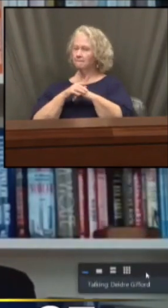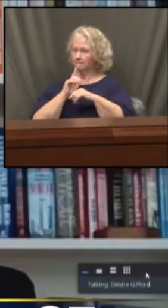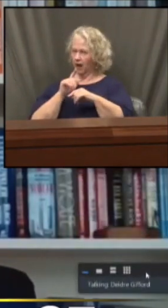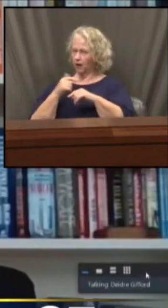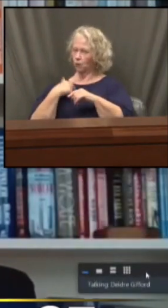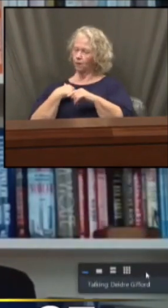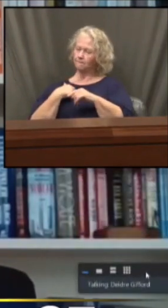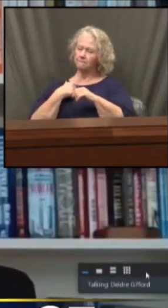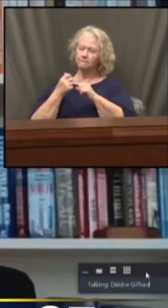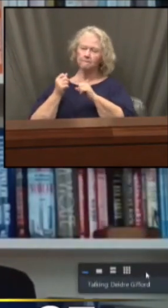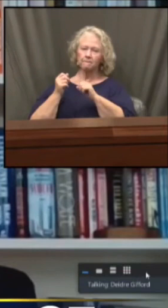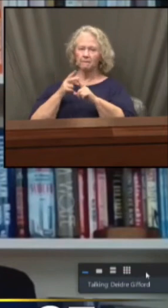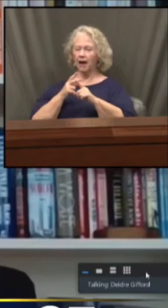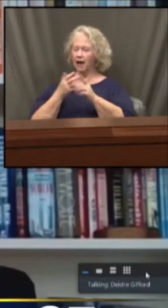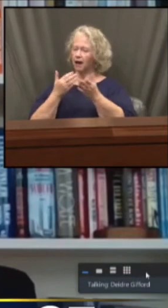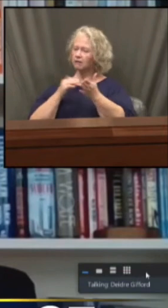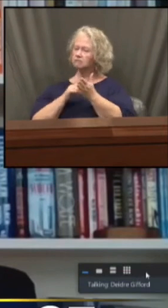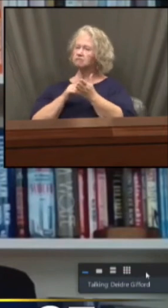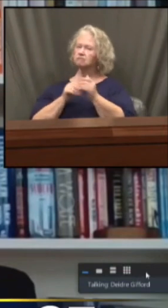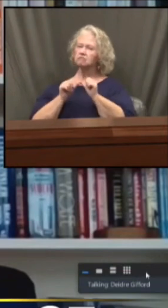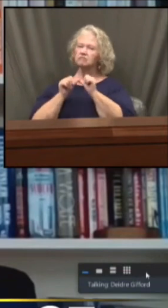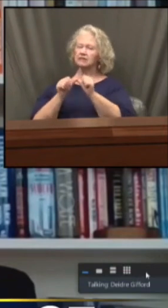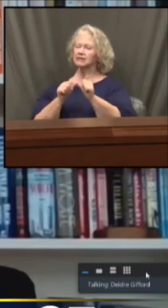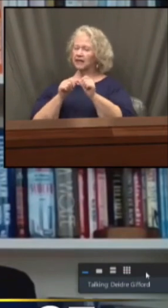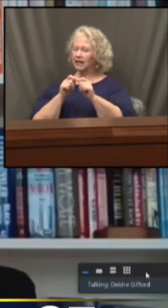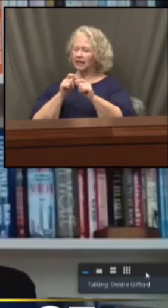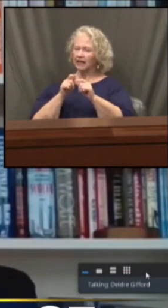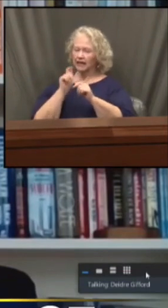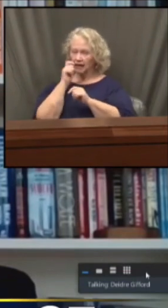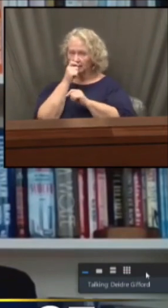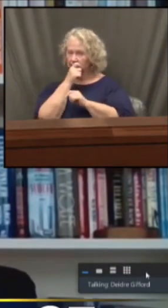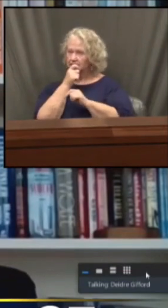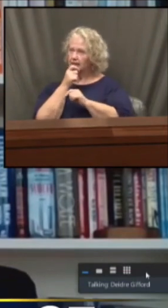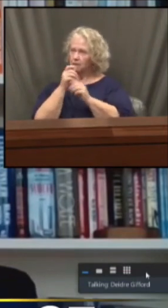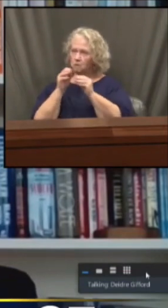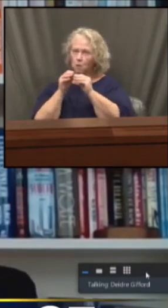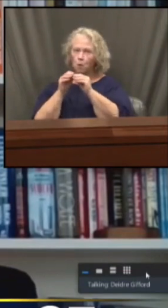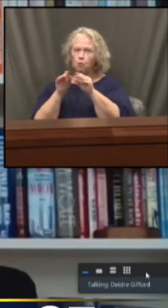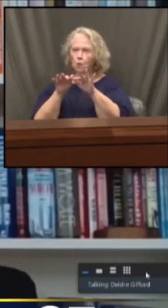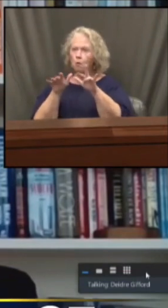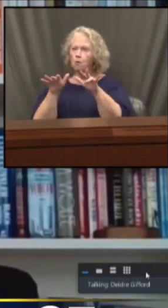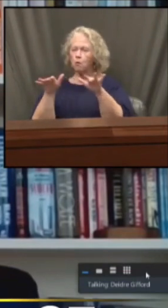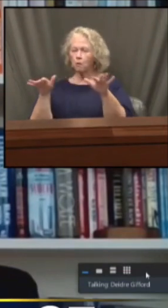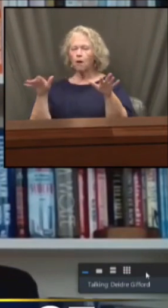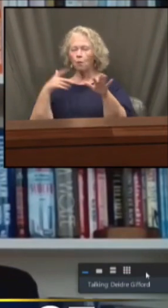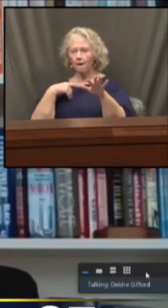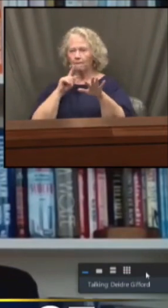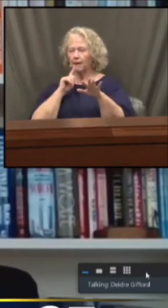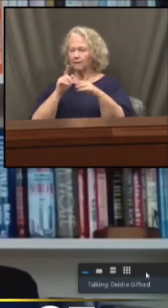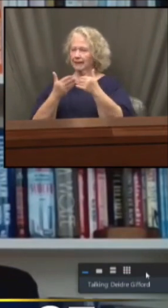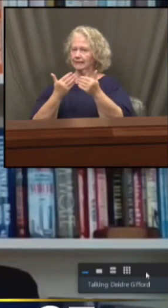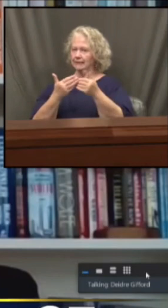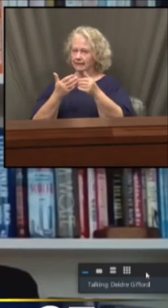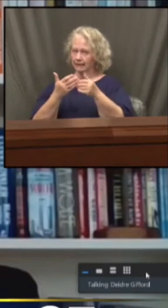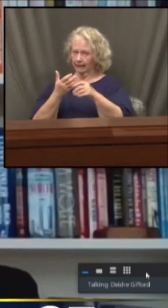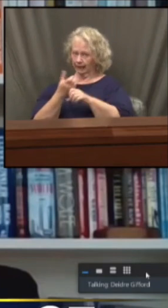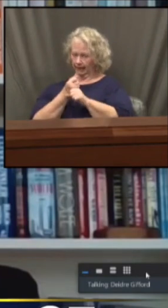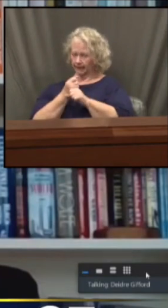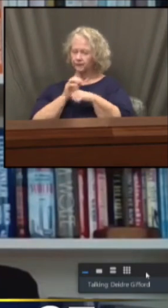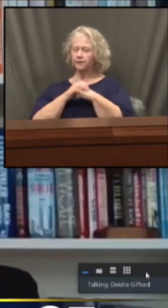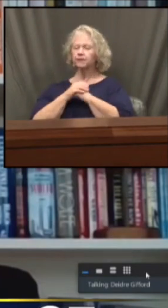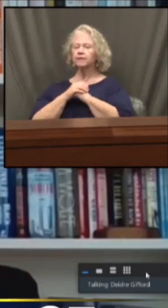additional testing sites around the state so that people, we can ensure that people have access. I would also say